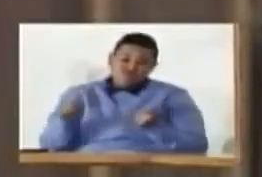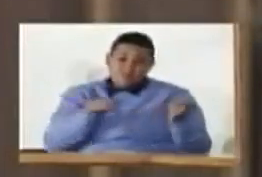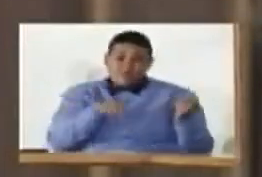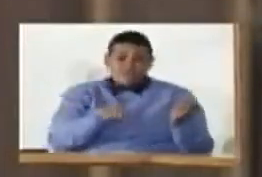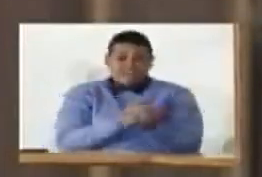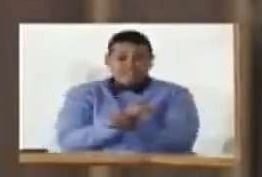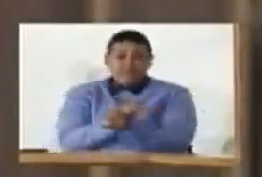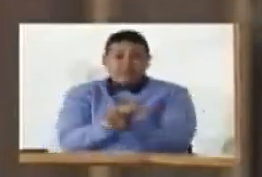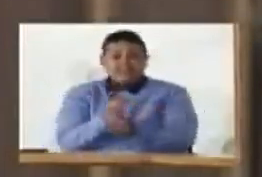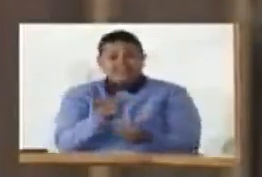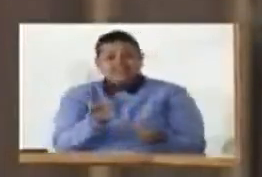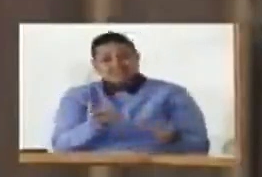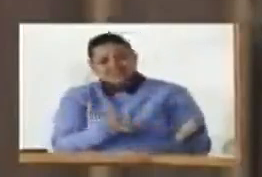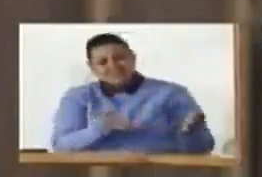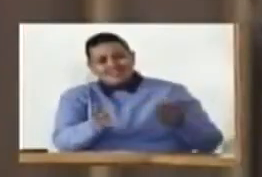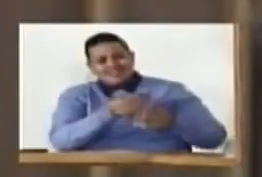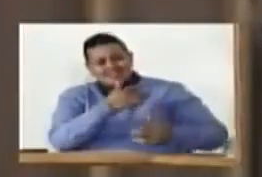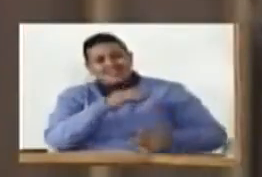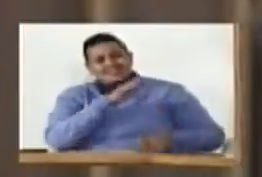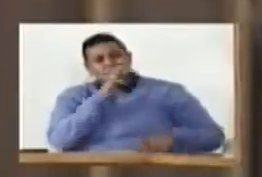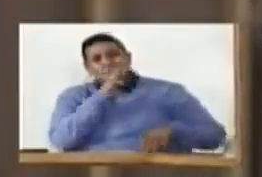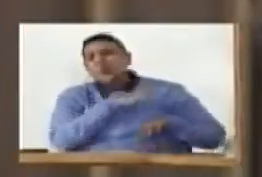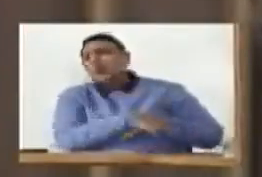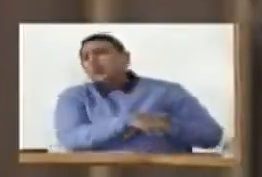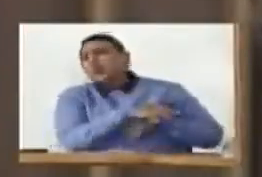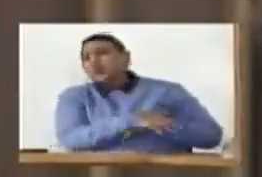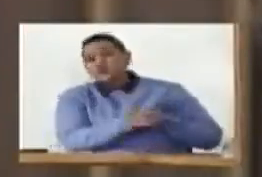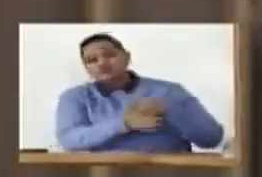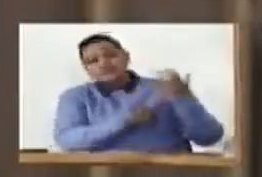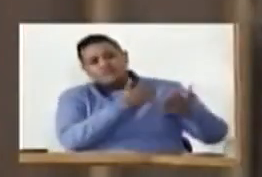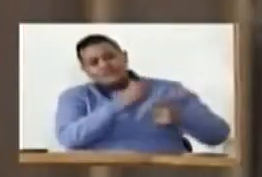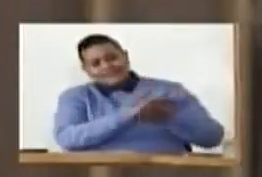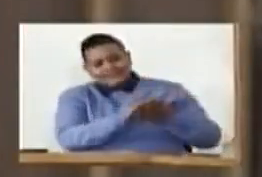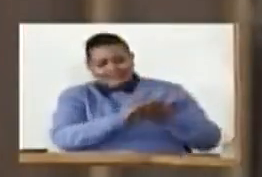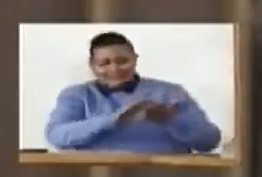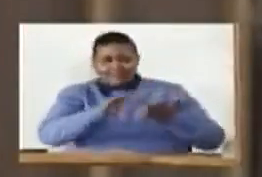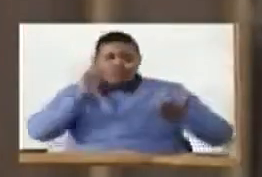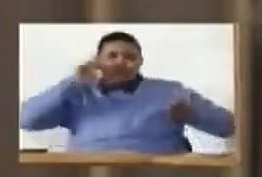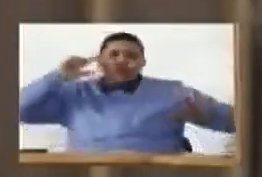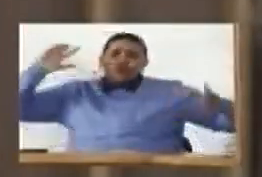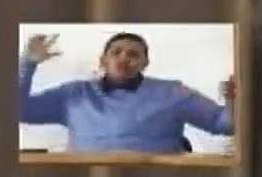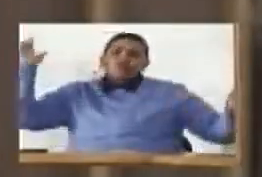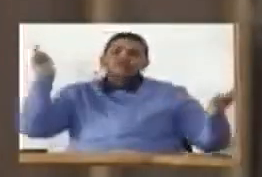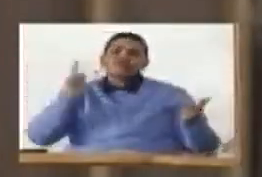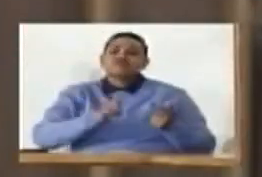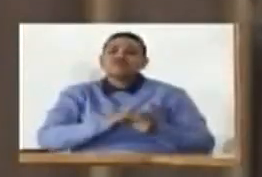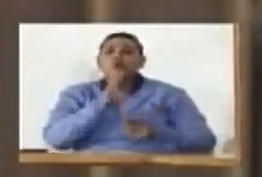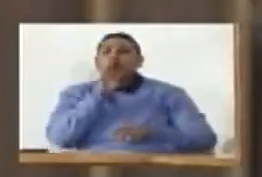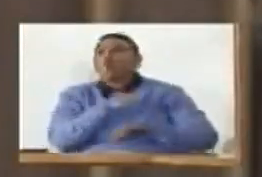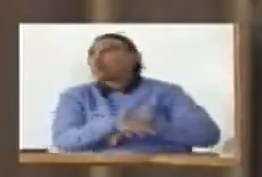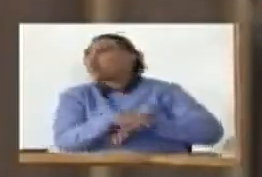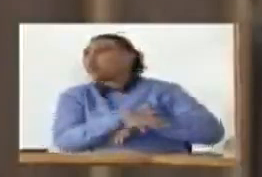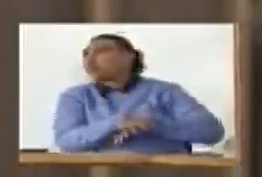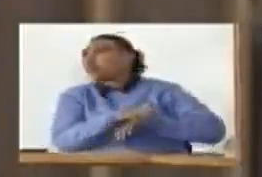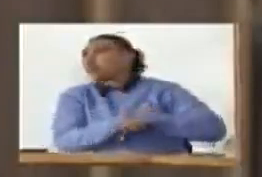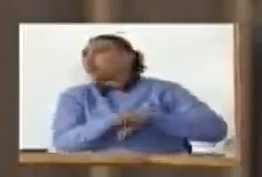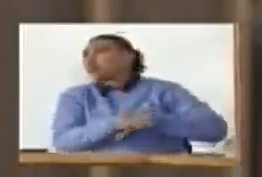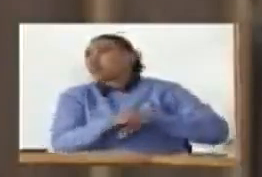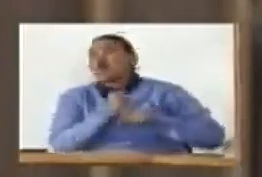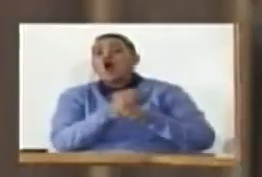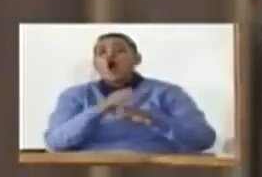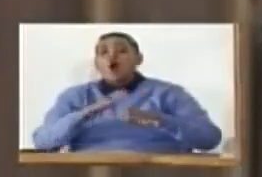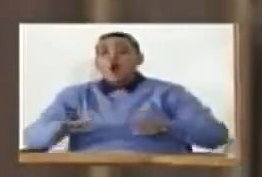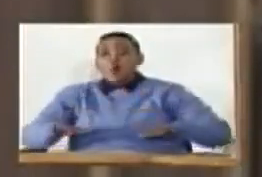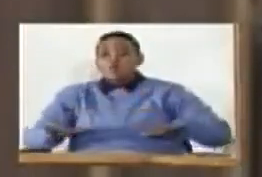plastic from the waste stream will reduce the amount that end up in our gullies and other waterways, contributing to